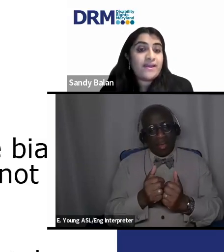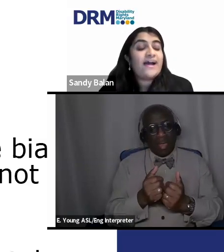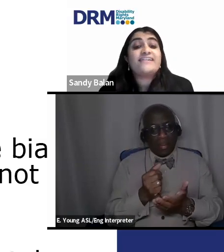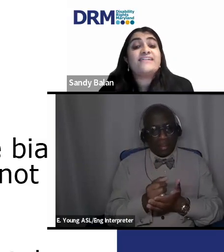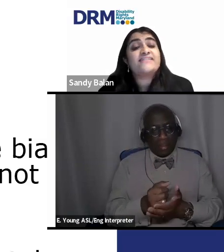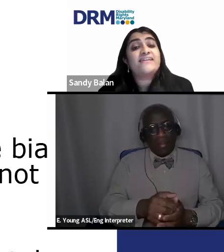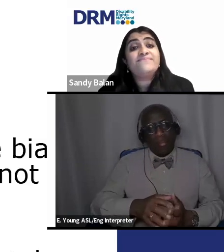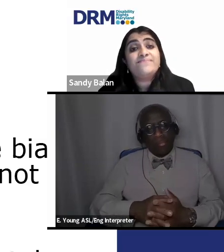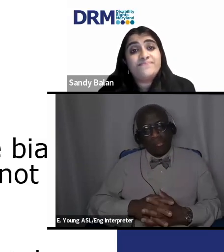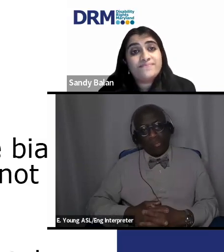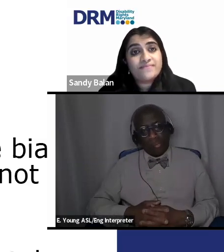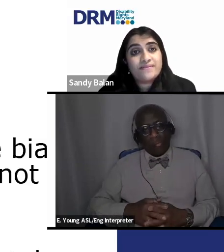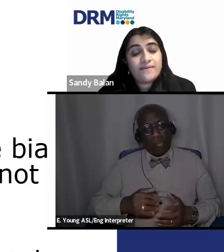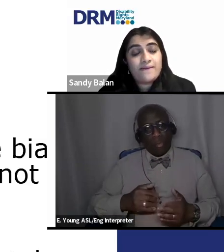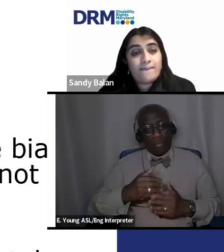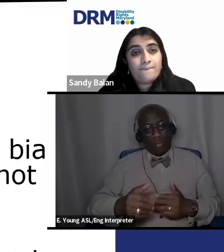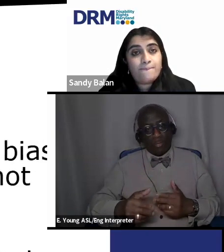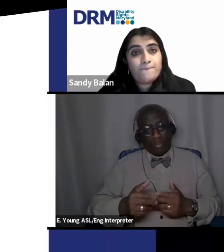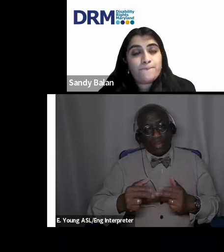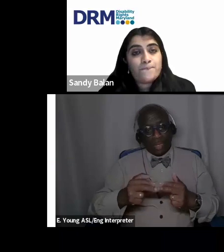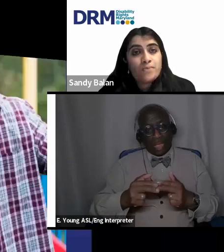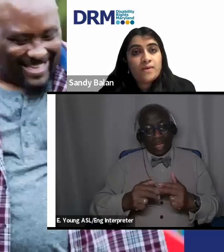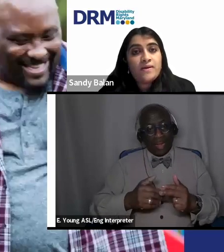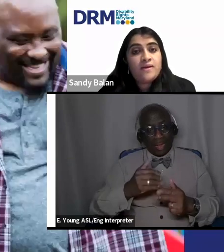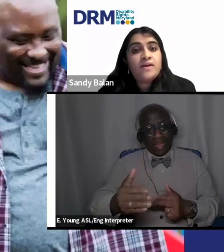you. Next slide.